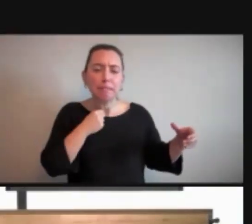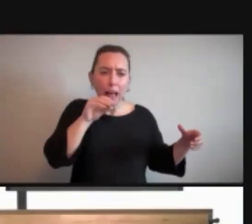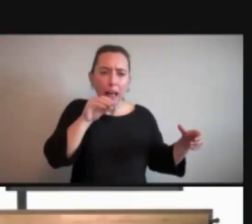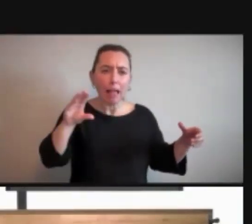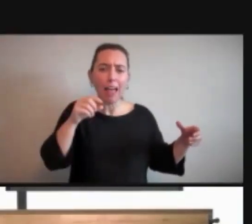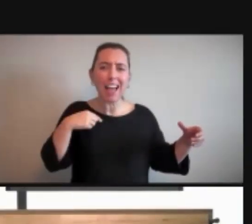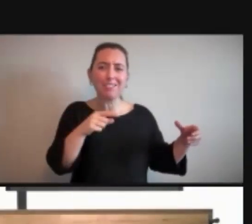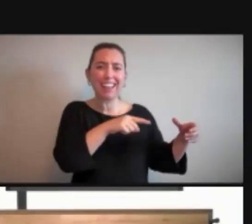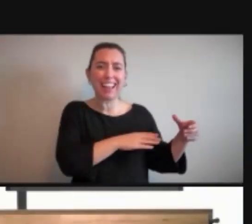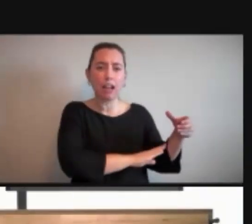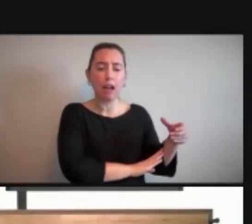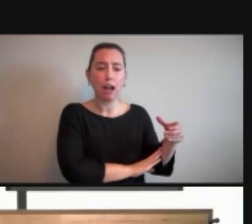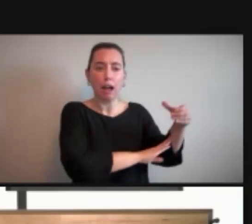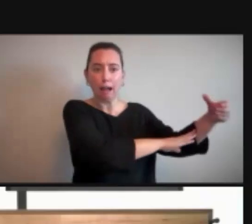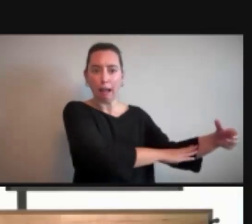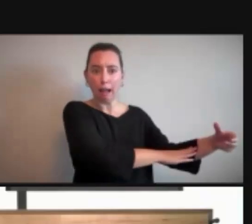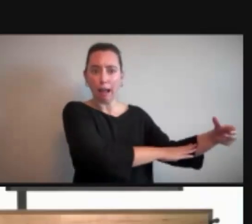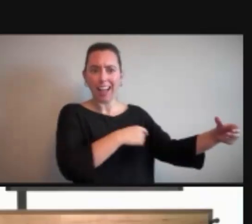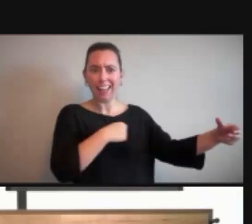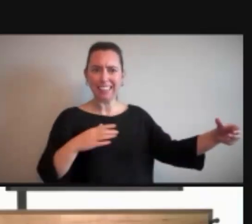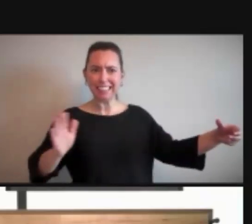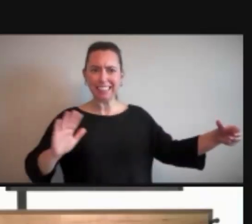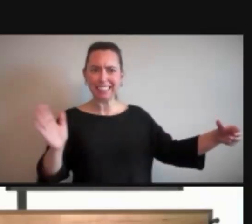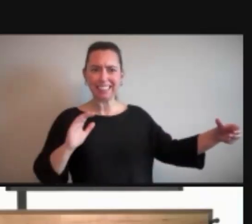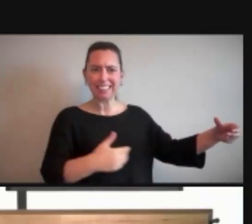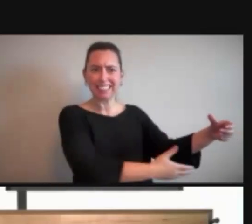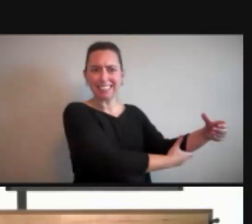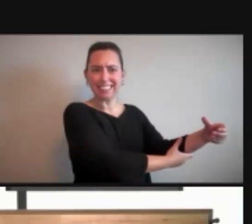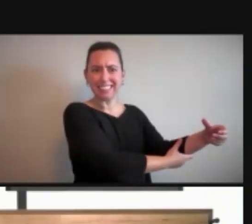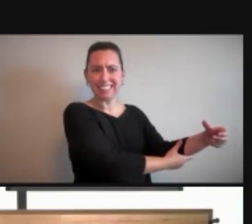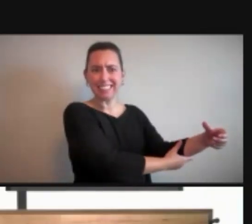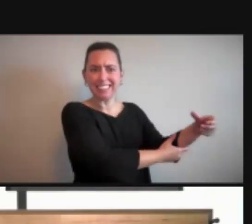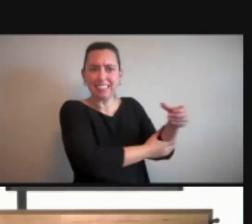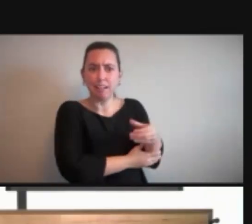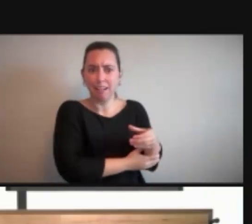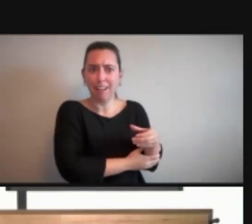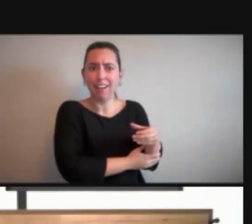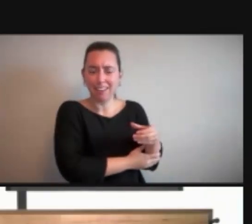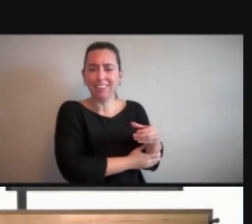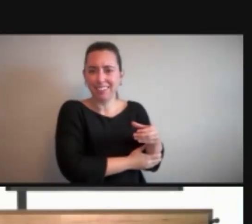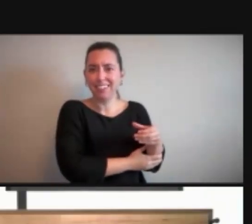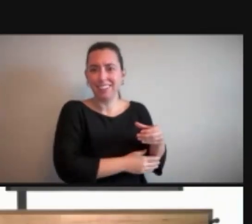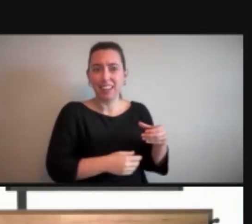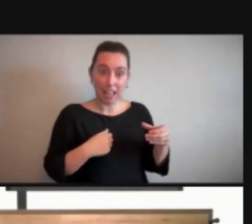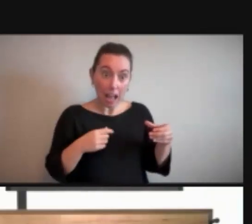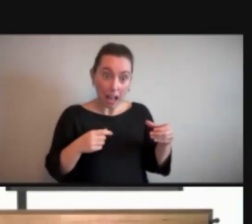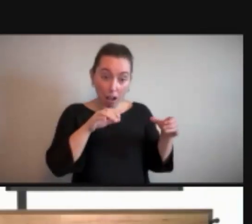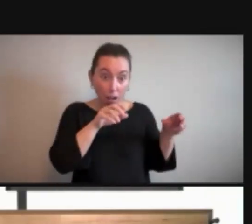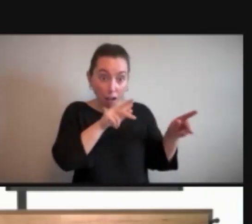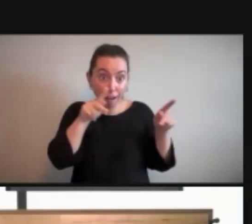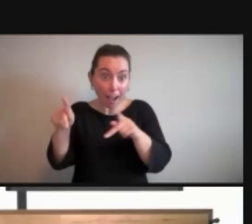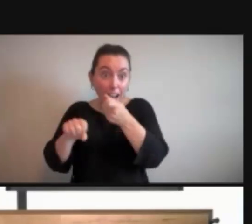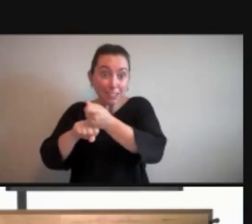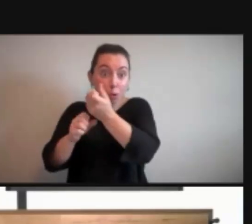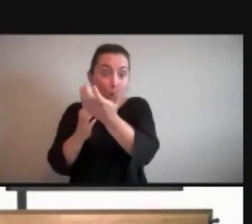of reach, and that's actually worse than not seeing the water. And it's a bit like that with support services. Why?